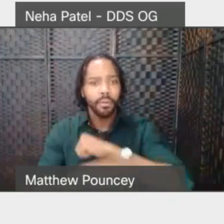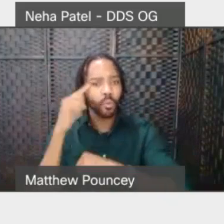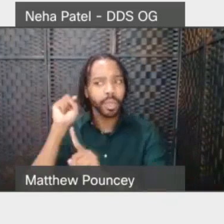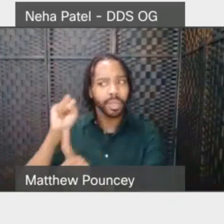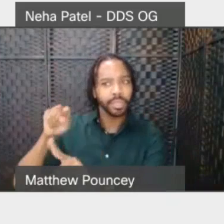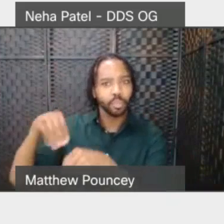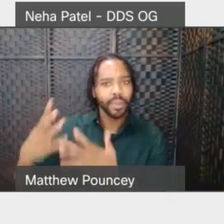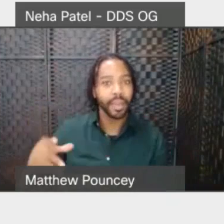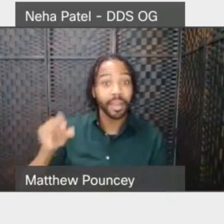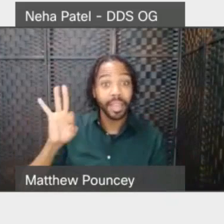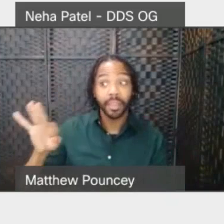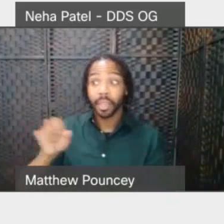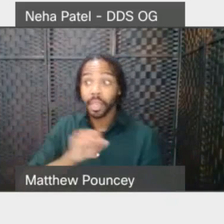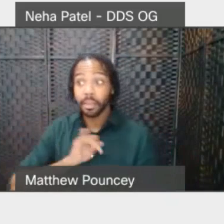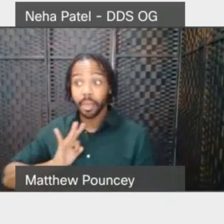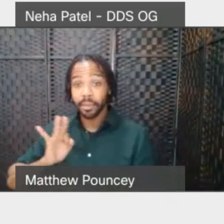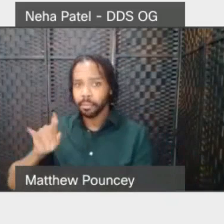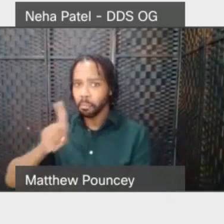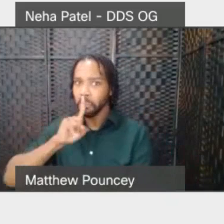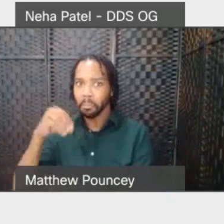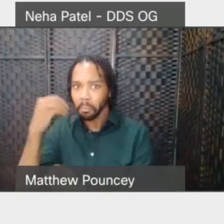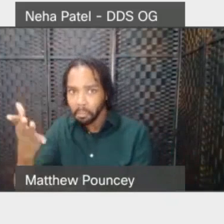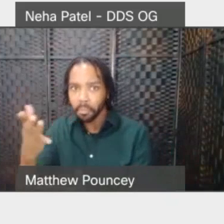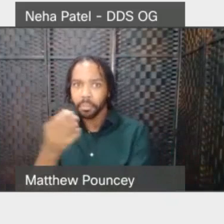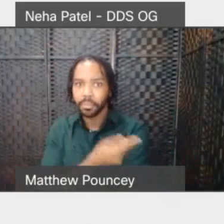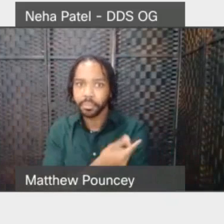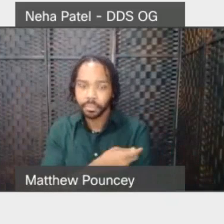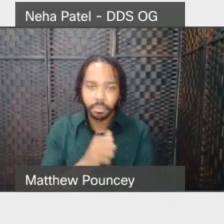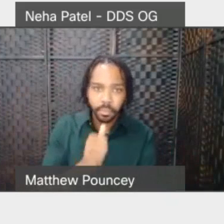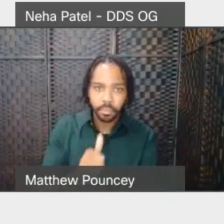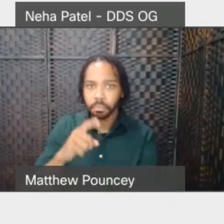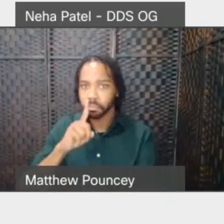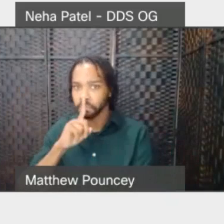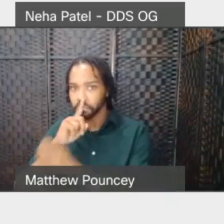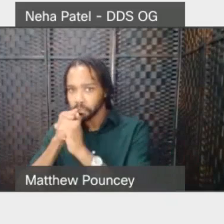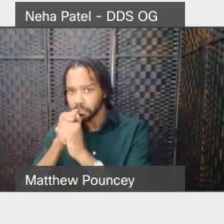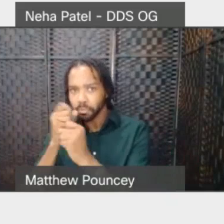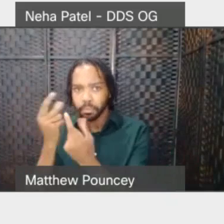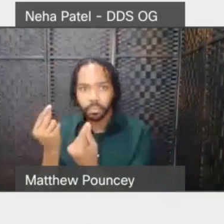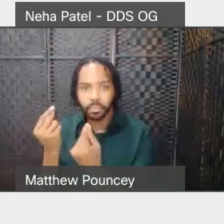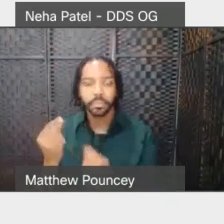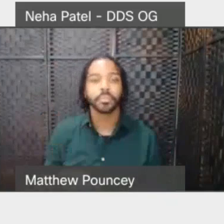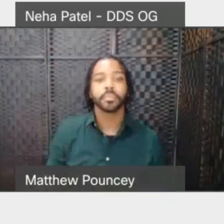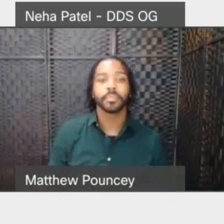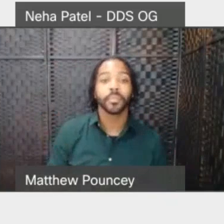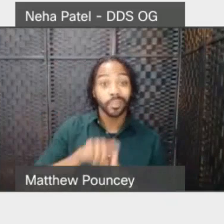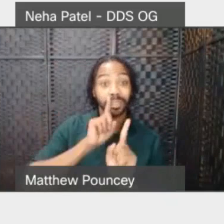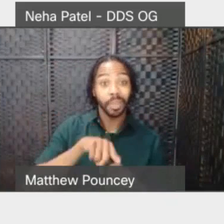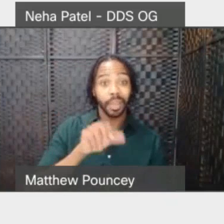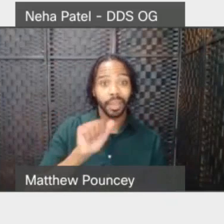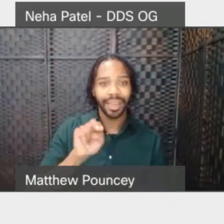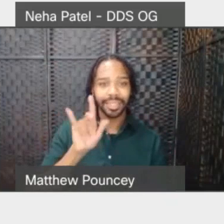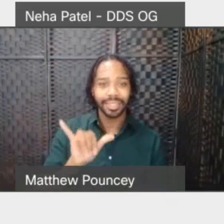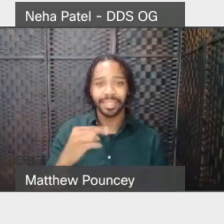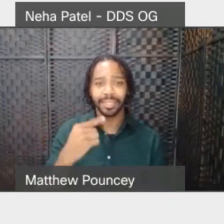an employee had not submitted their attestation? So we spoke about this last week,